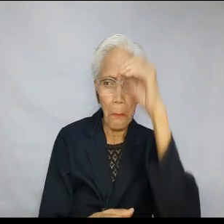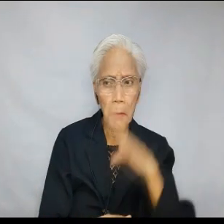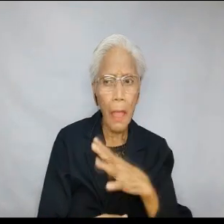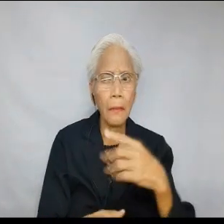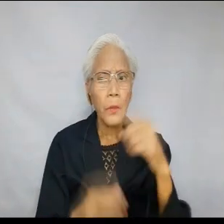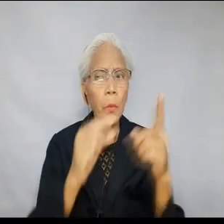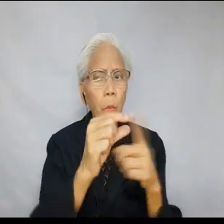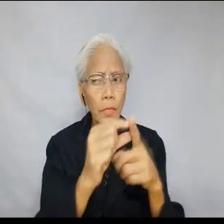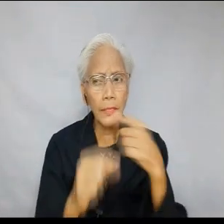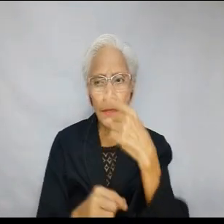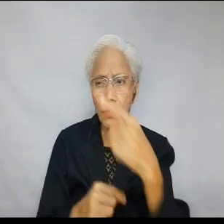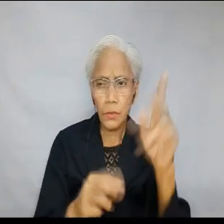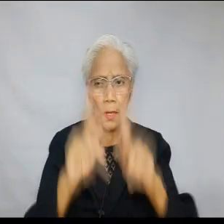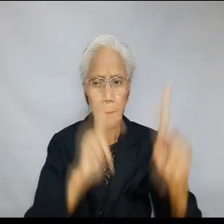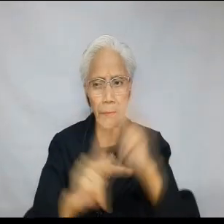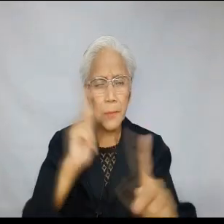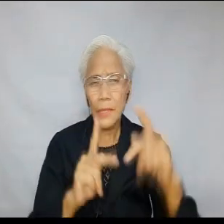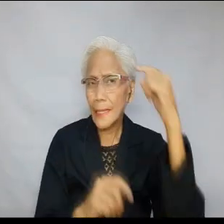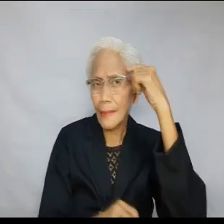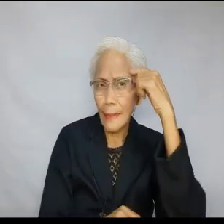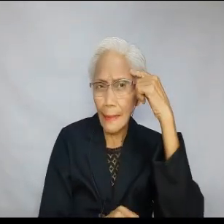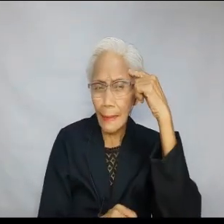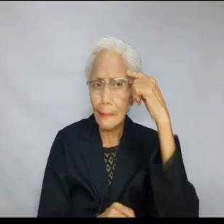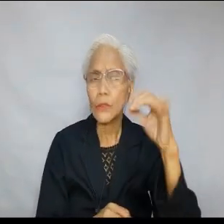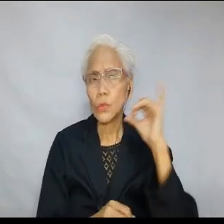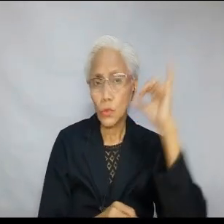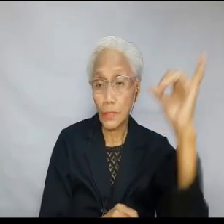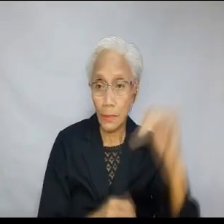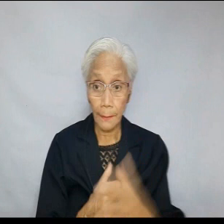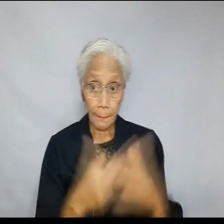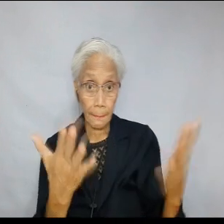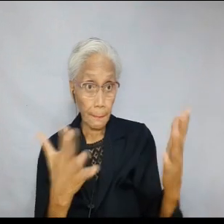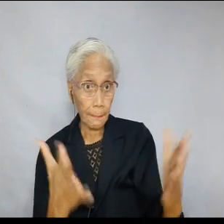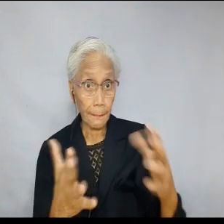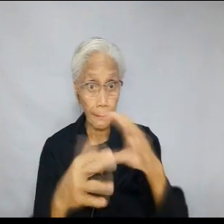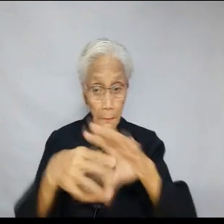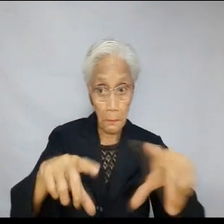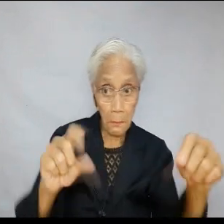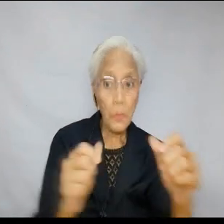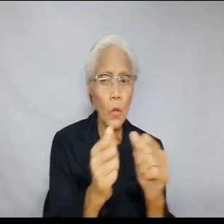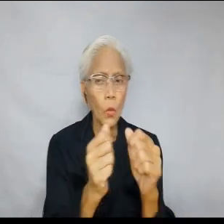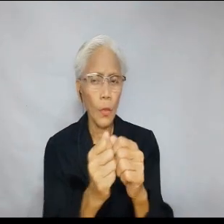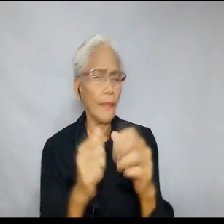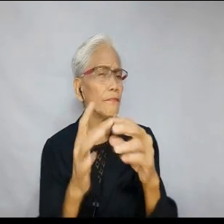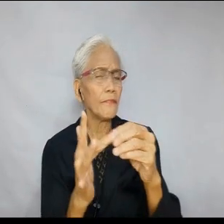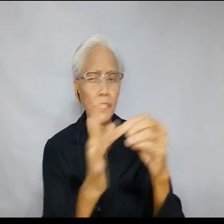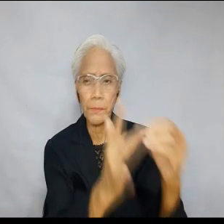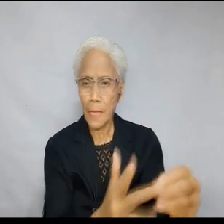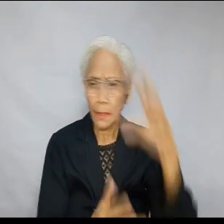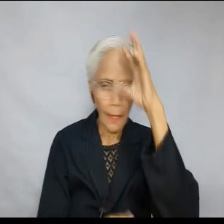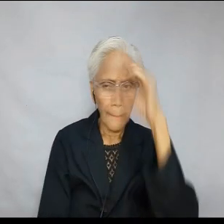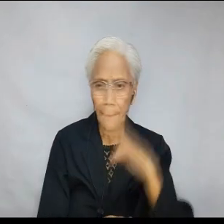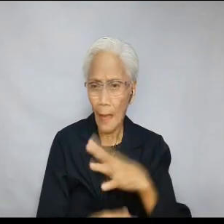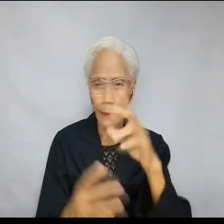moment man, for the words that he says to people who are considering ending their lives. I'm here in Japan